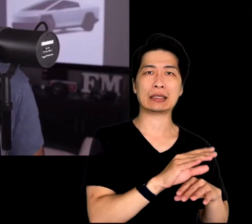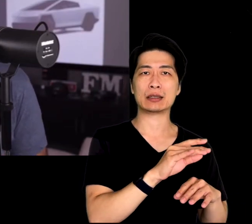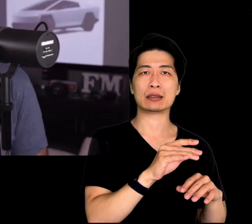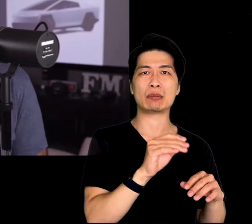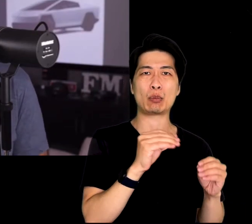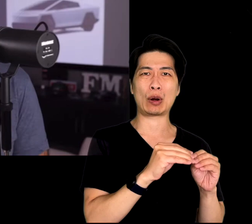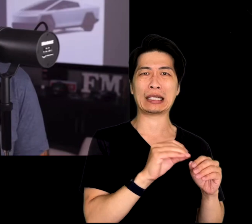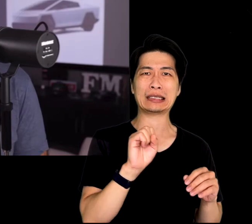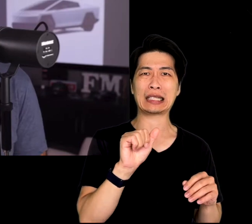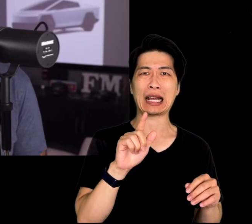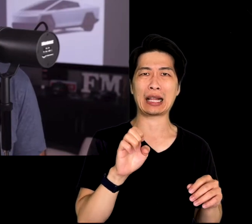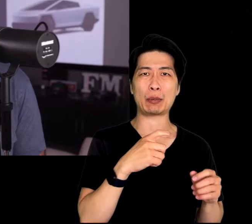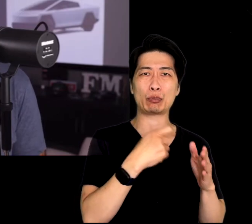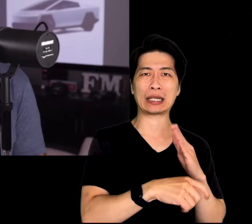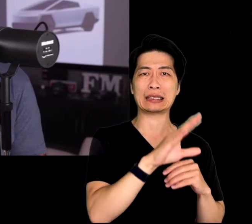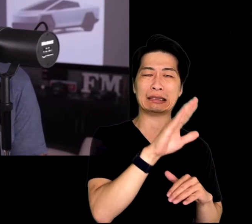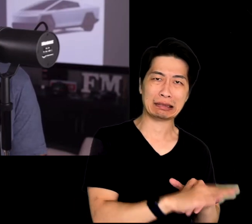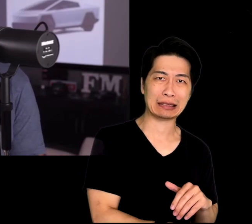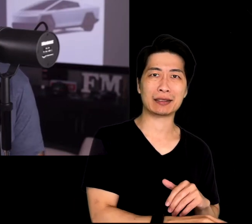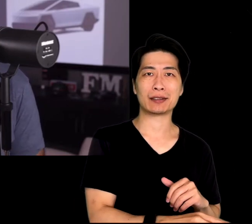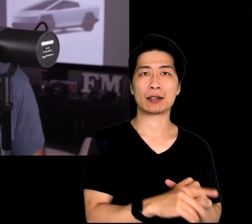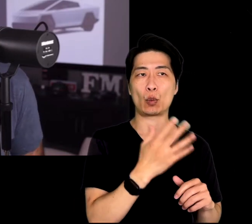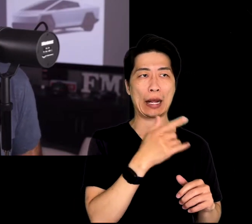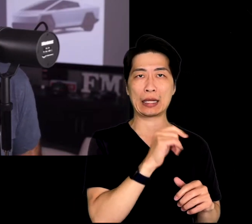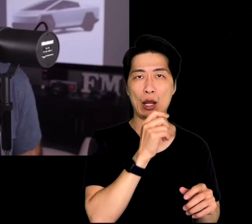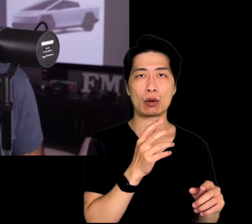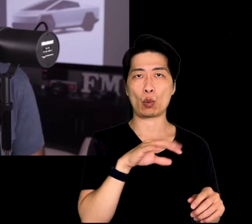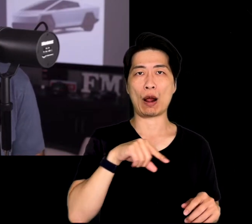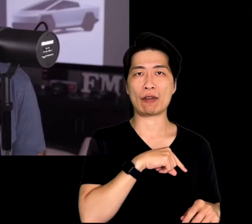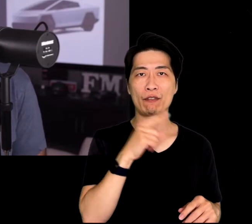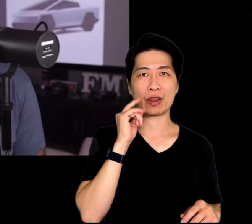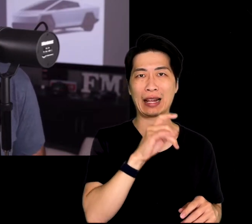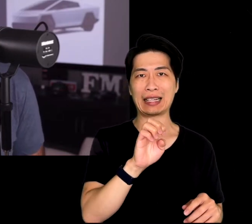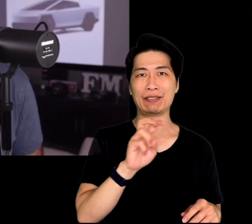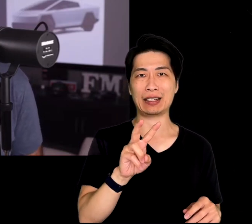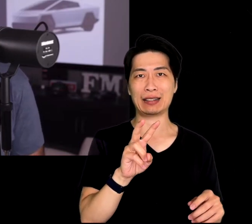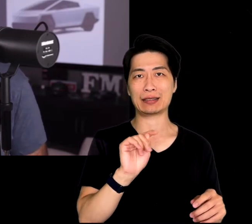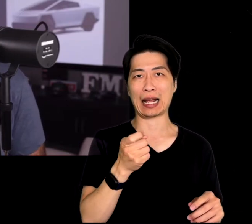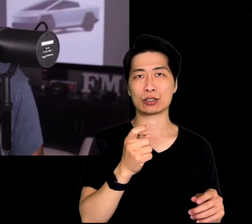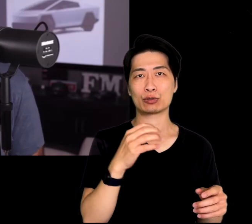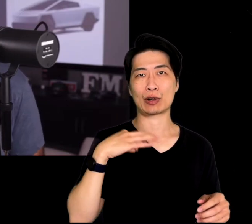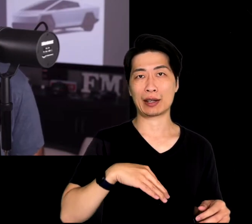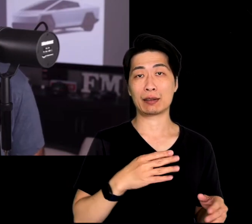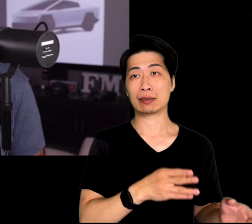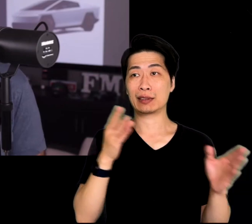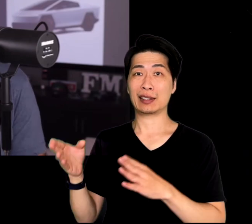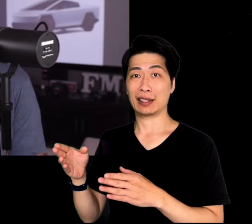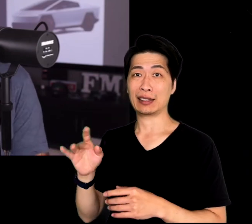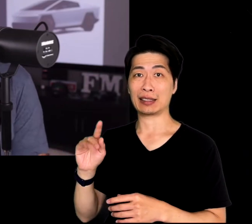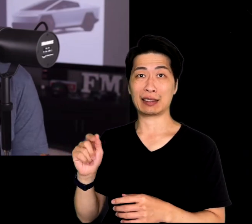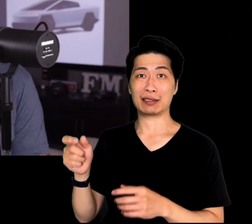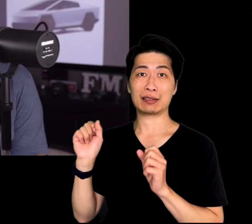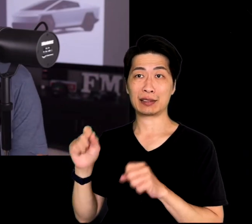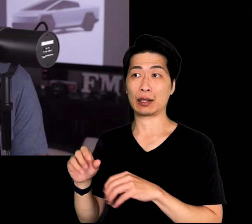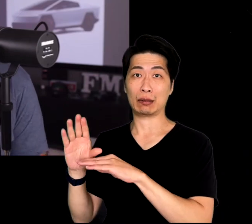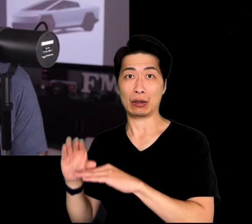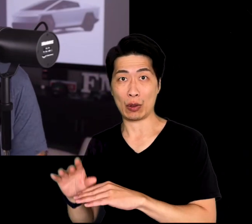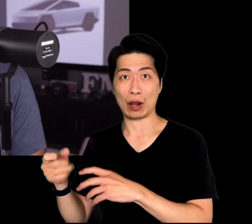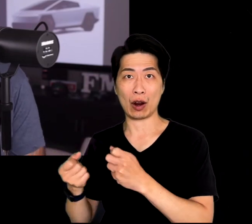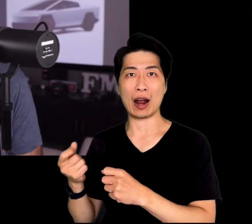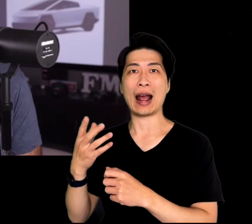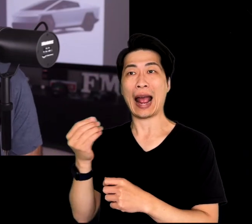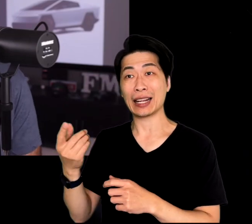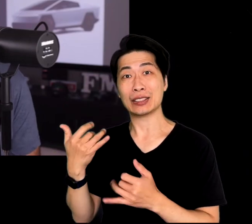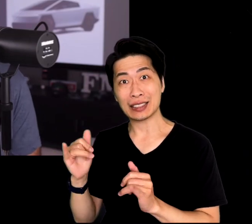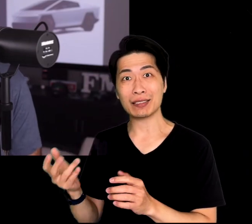credit. And as Tesla continues to lower prices on their vehicles and they're able to take advantage of the EV tax credit. So this is a